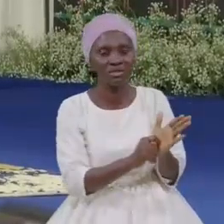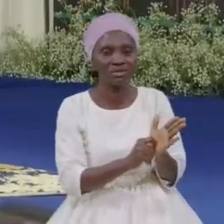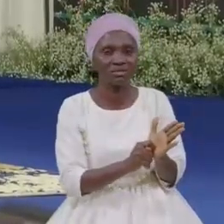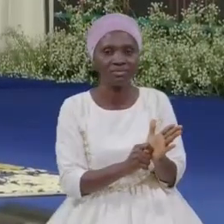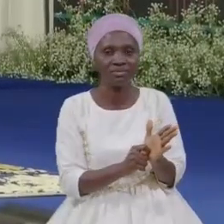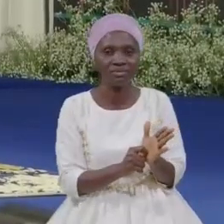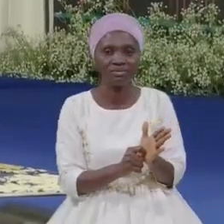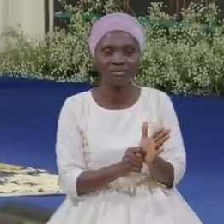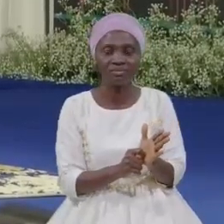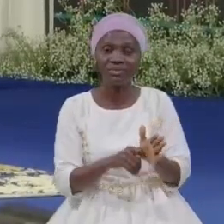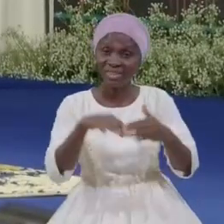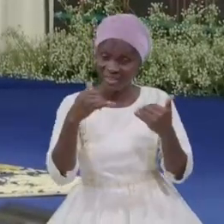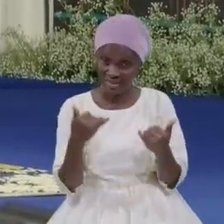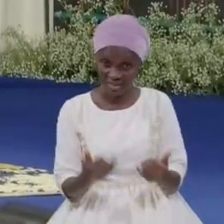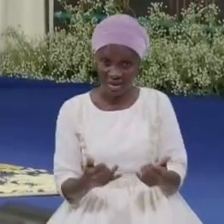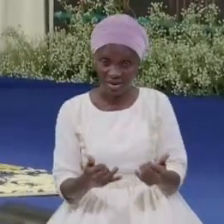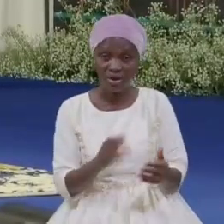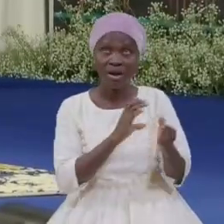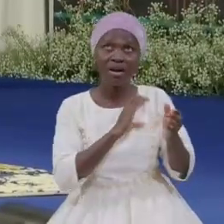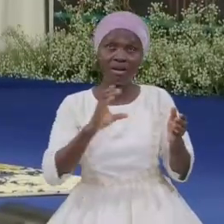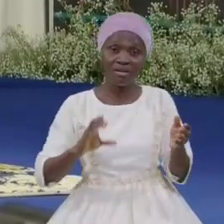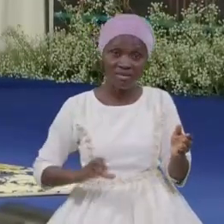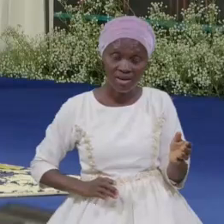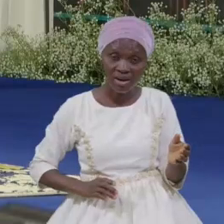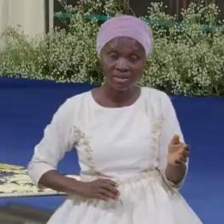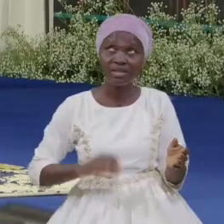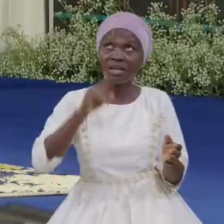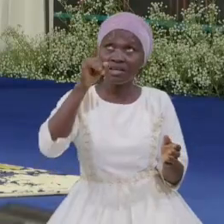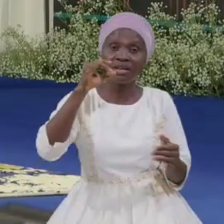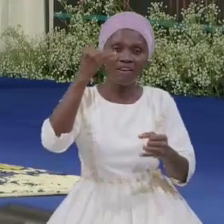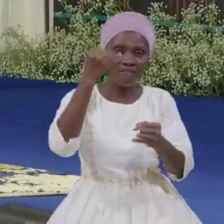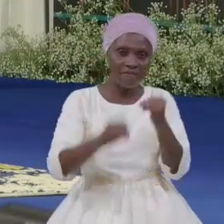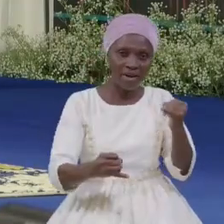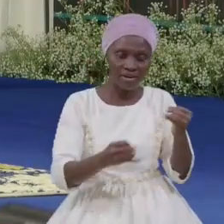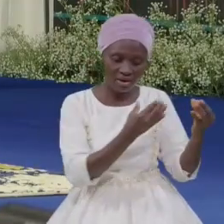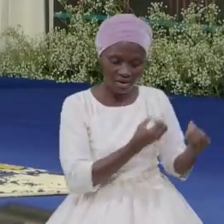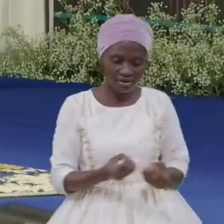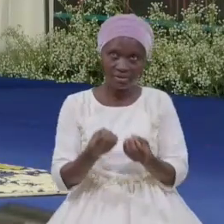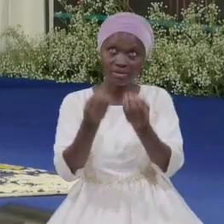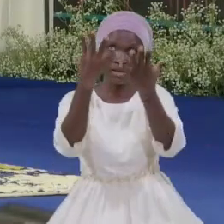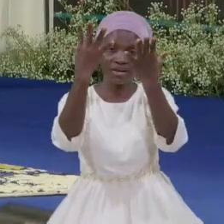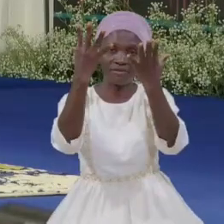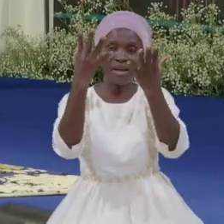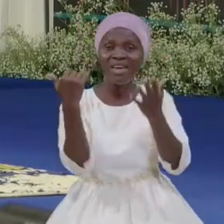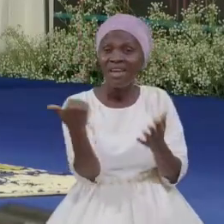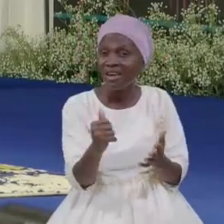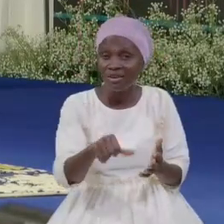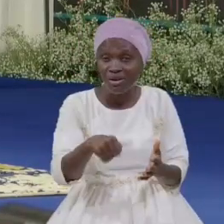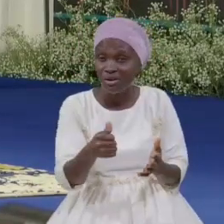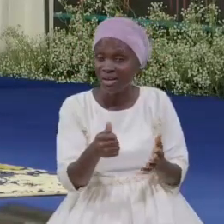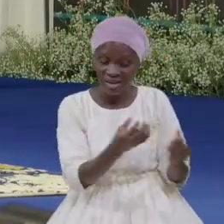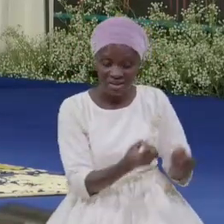But now, Christ, the final sacrifice. Any sacrifice today